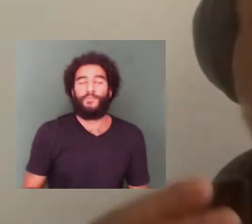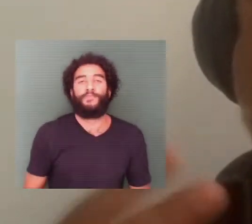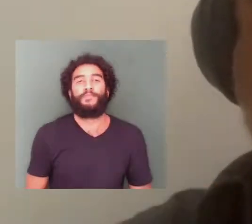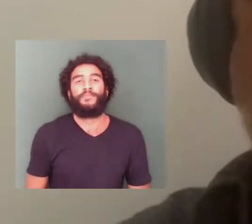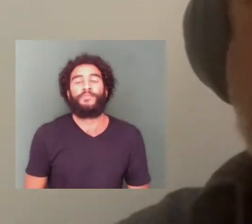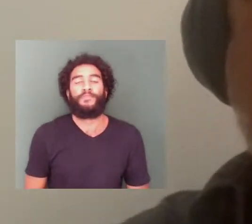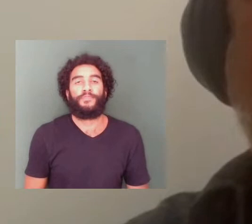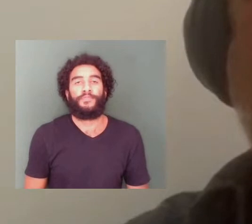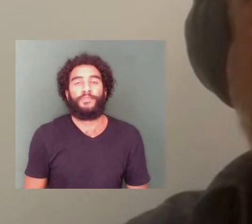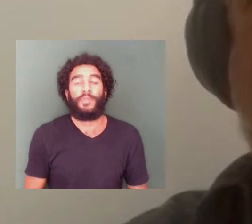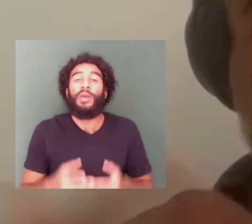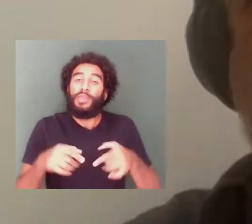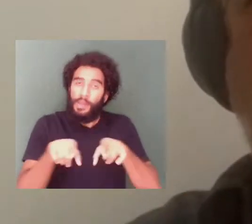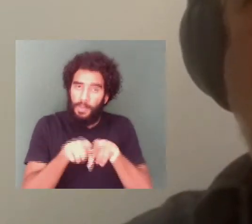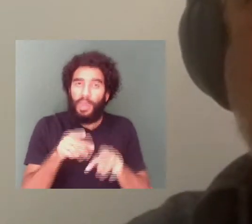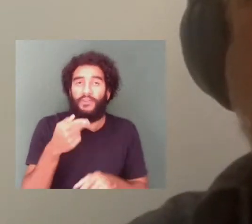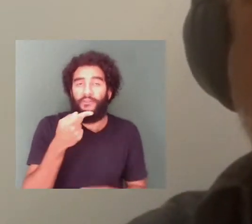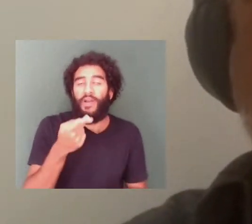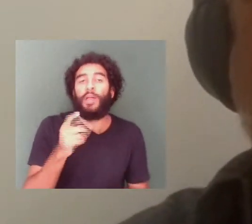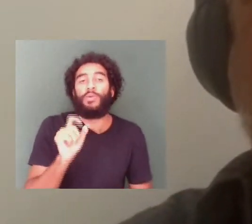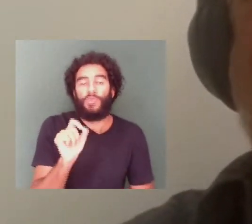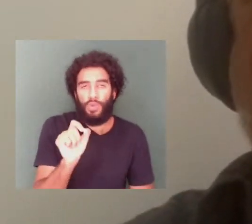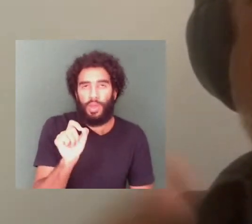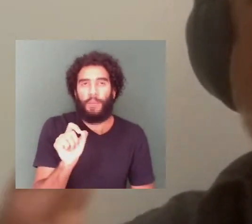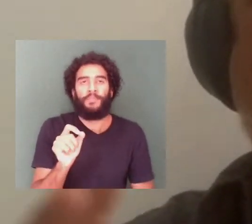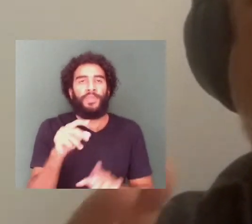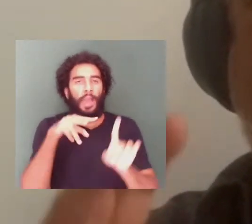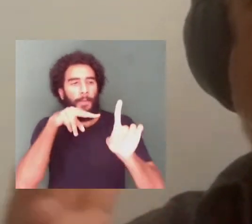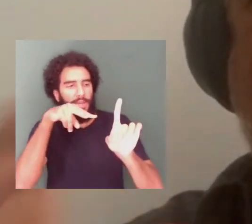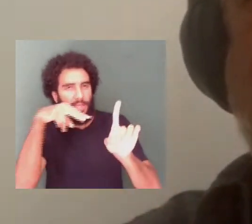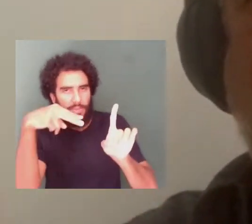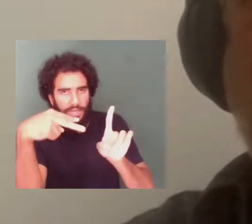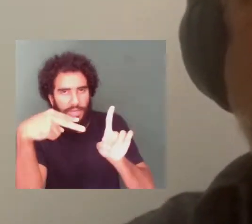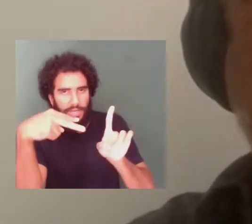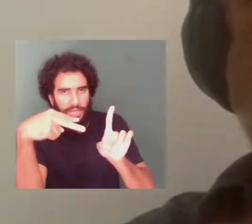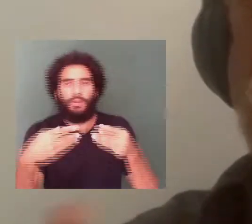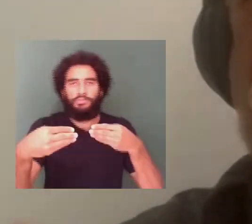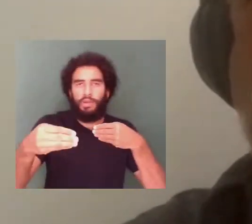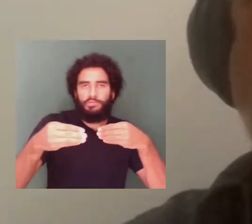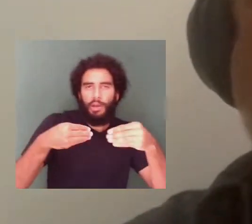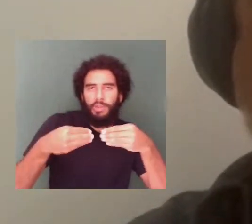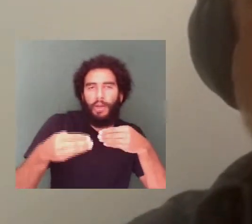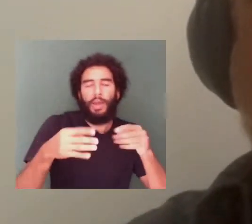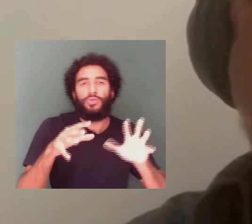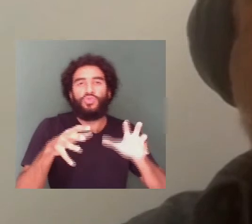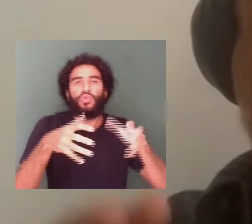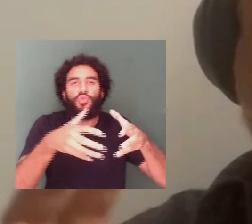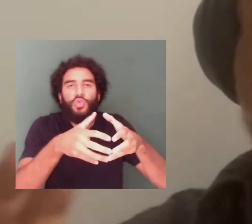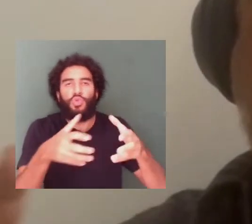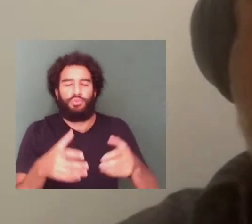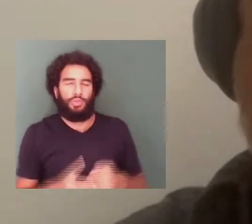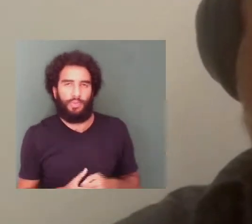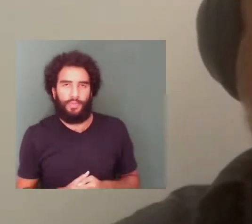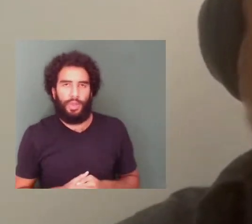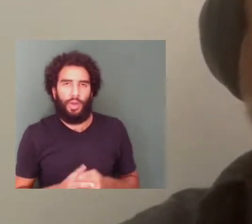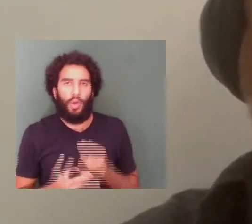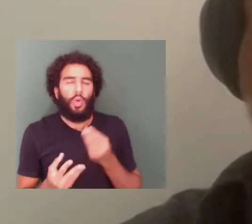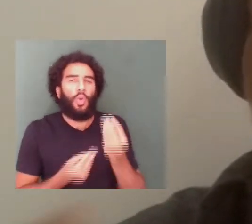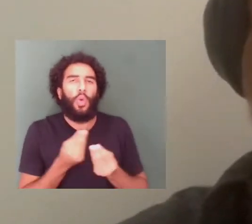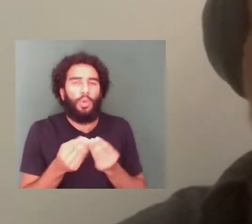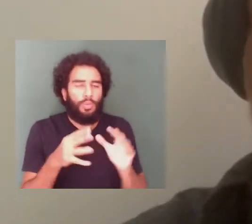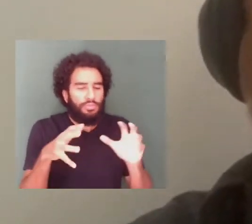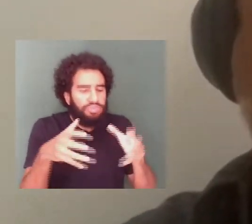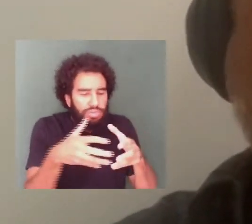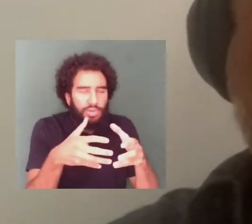91. And the video also talks about this vision of groups